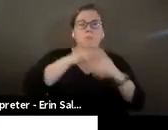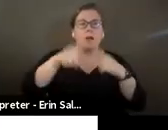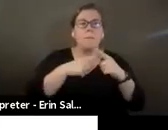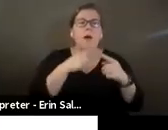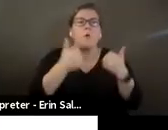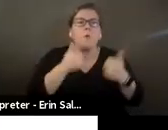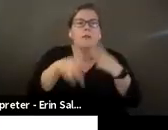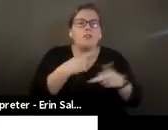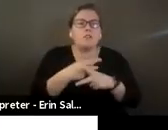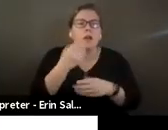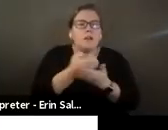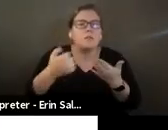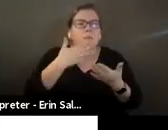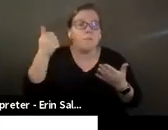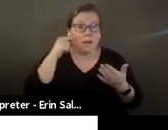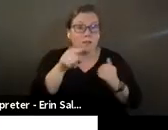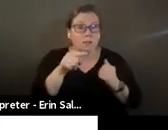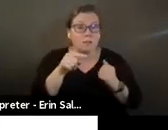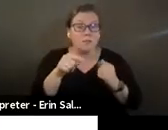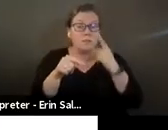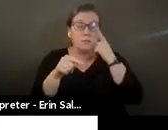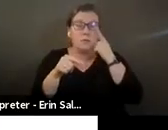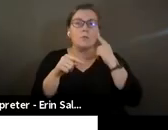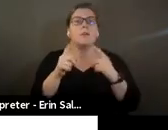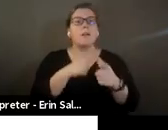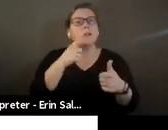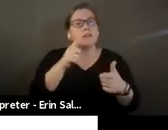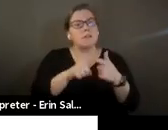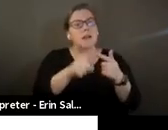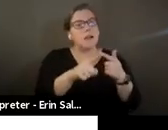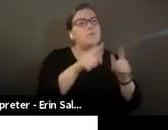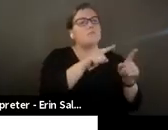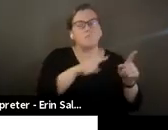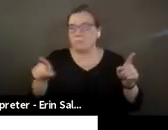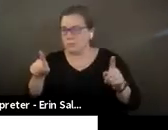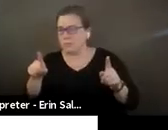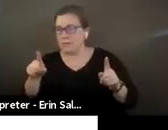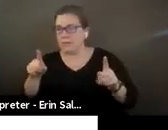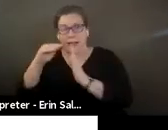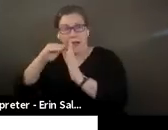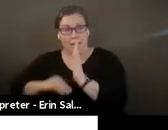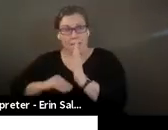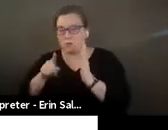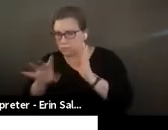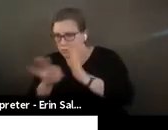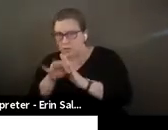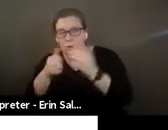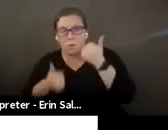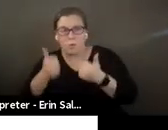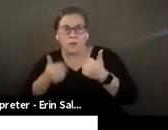equipment, and then you can select in your application that product that you want.